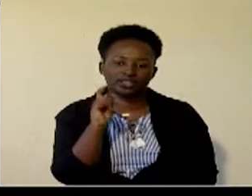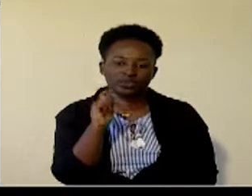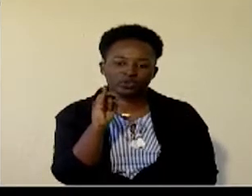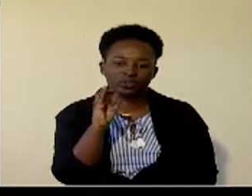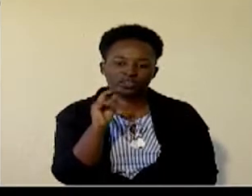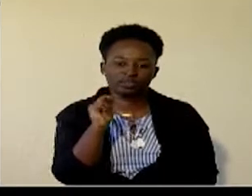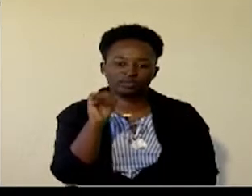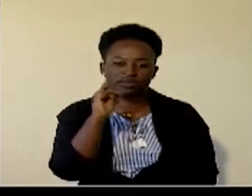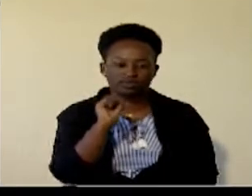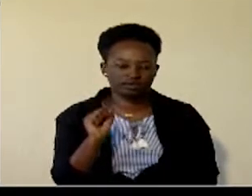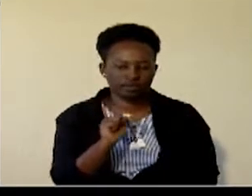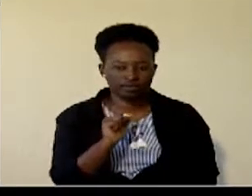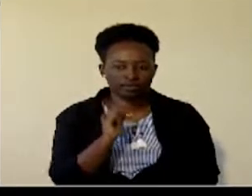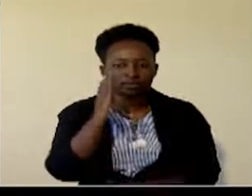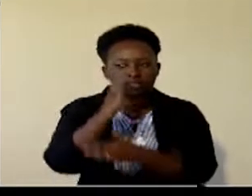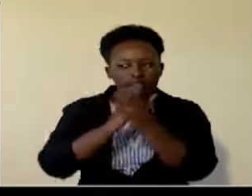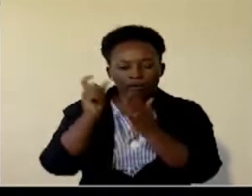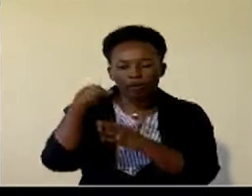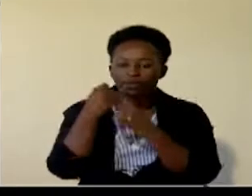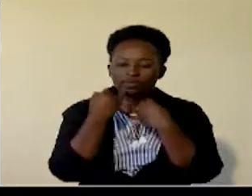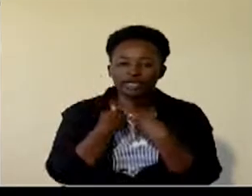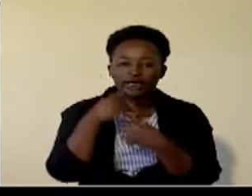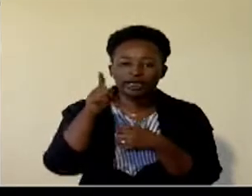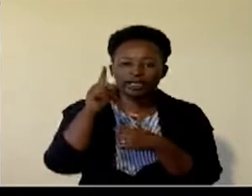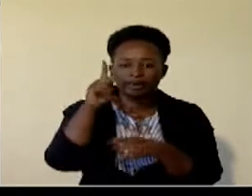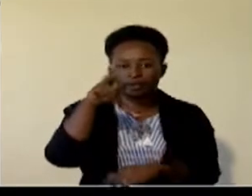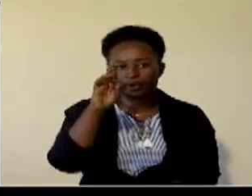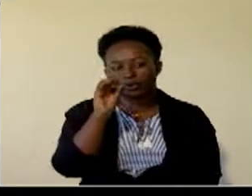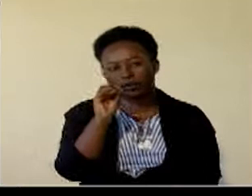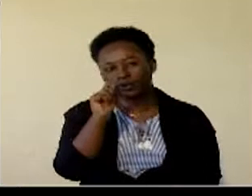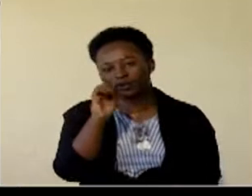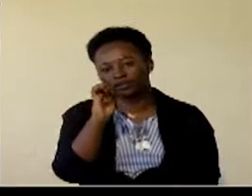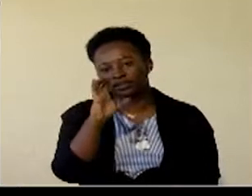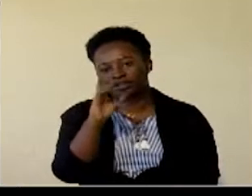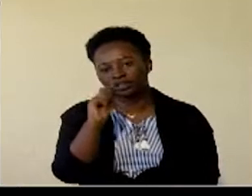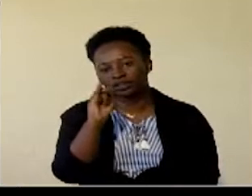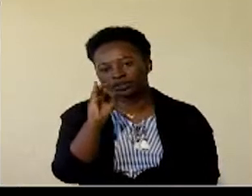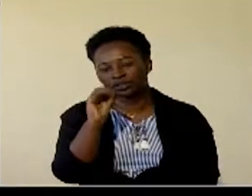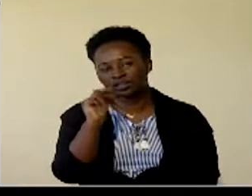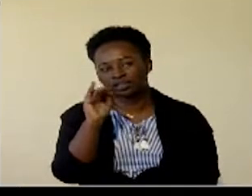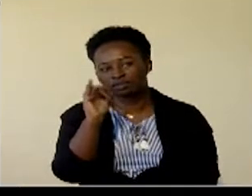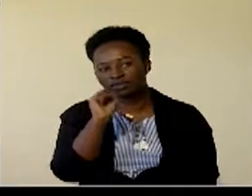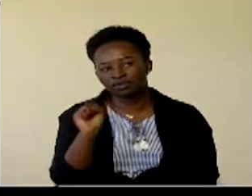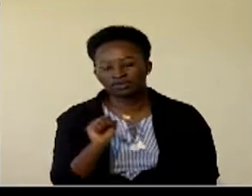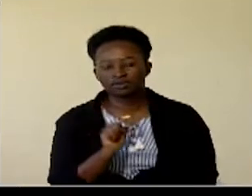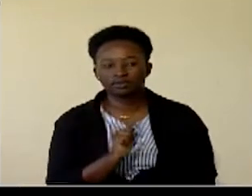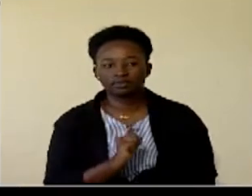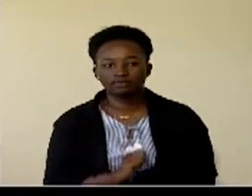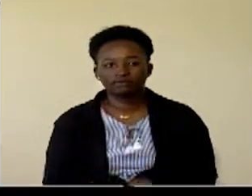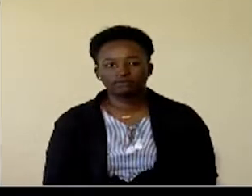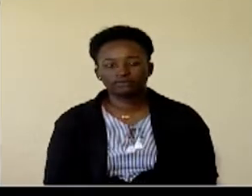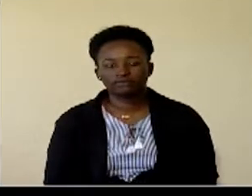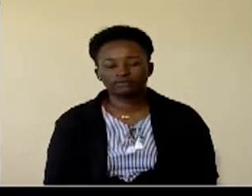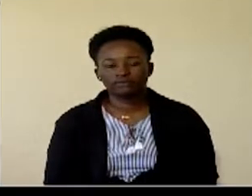protectionism? Someone is telling us that protectionism, what we call protectionism